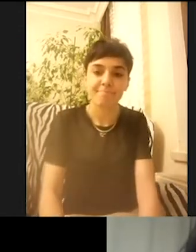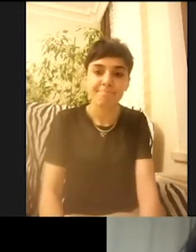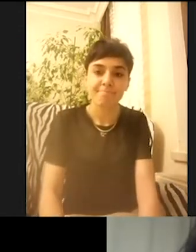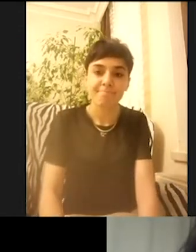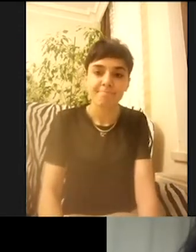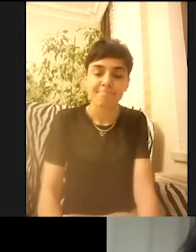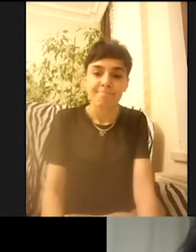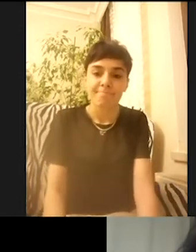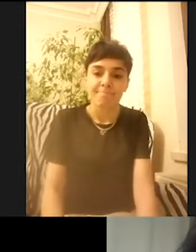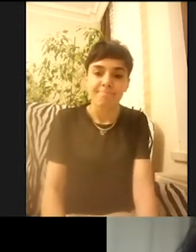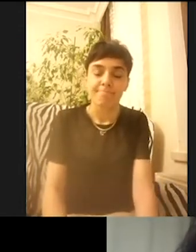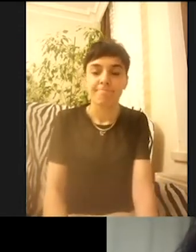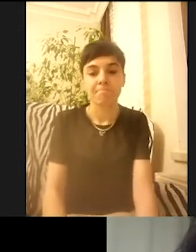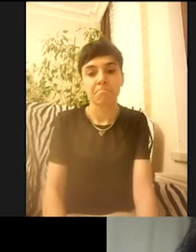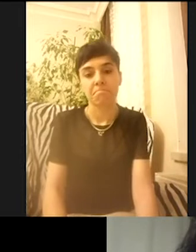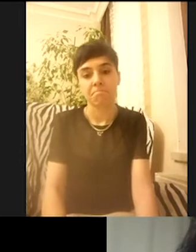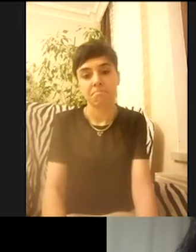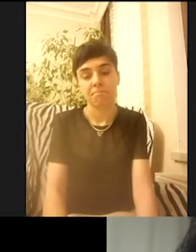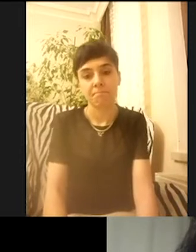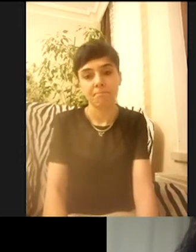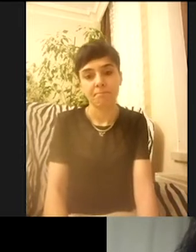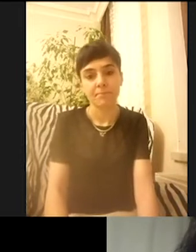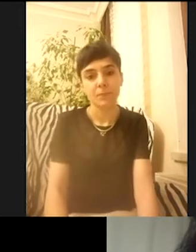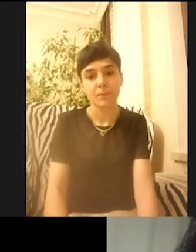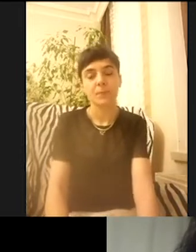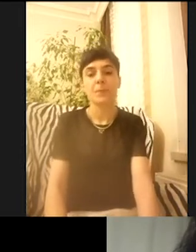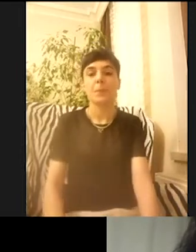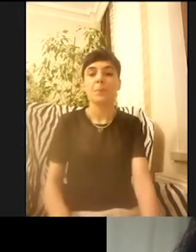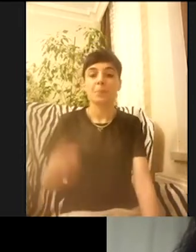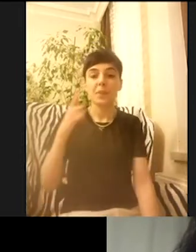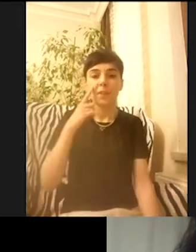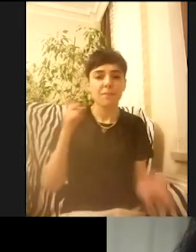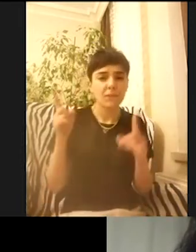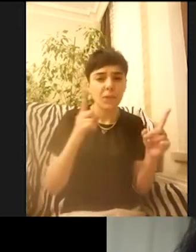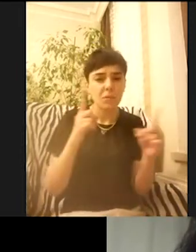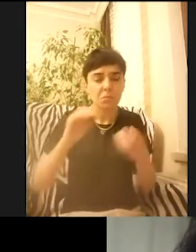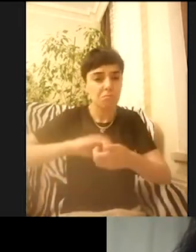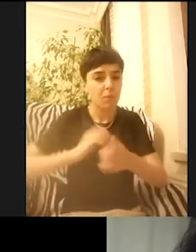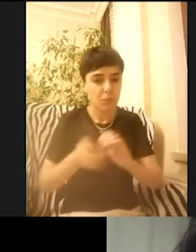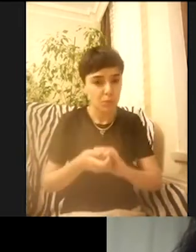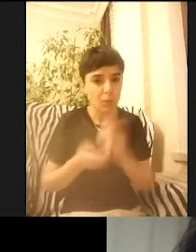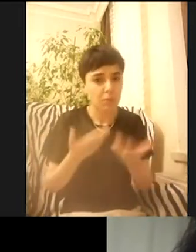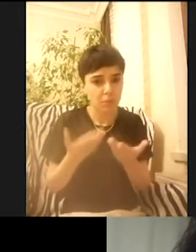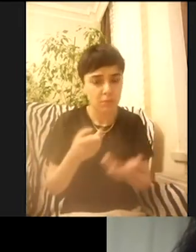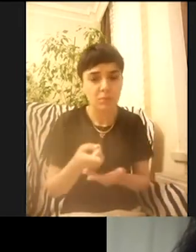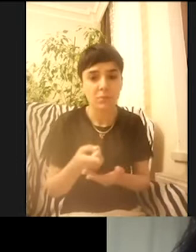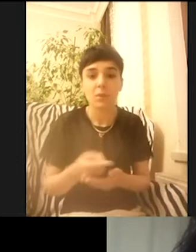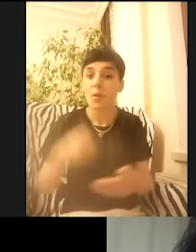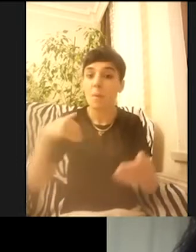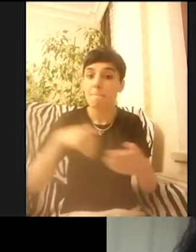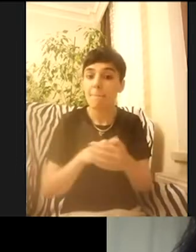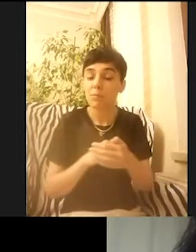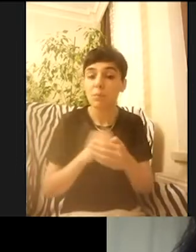showing up at the football match if you really want to go to a football match. But I was wondering indeed, like how on a very like